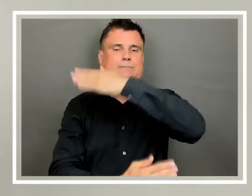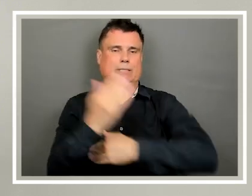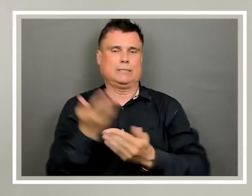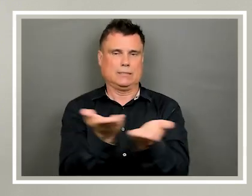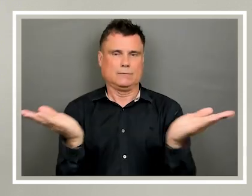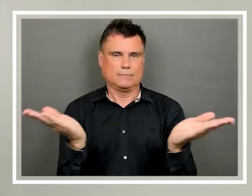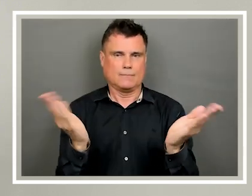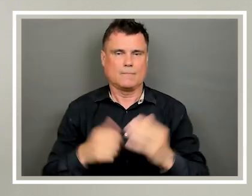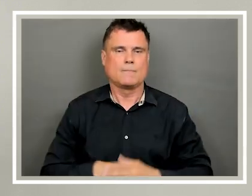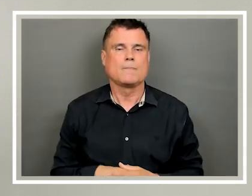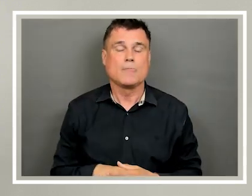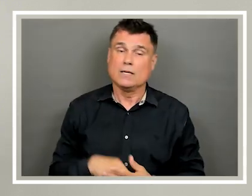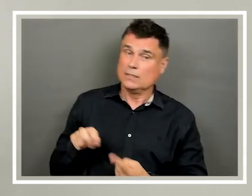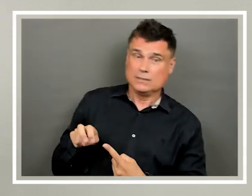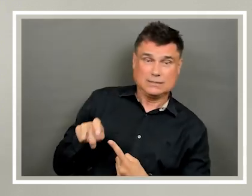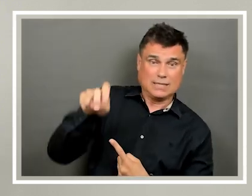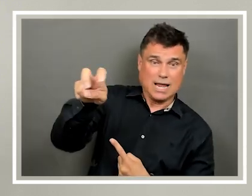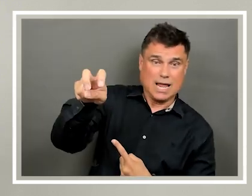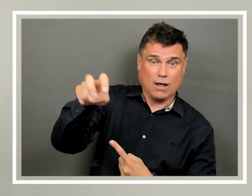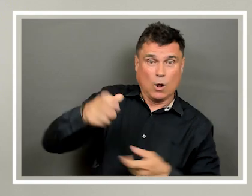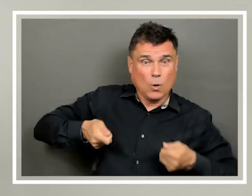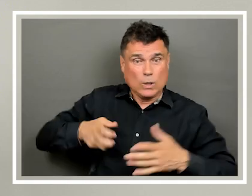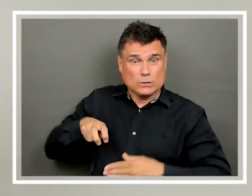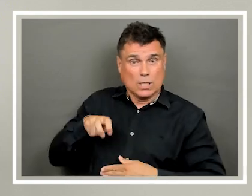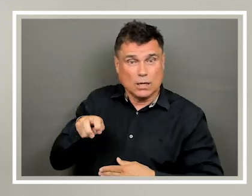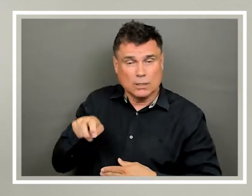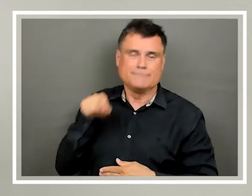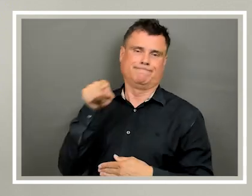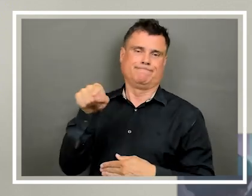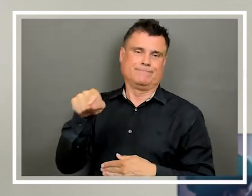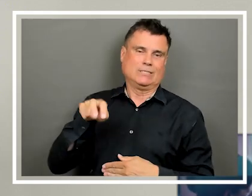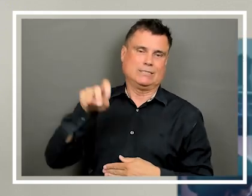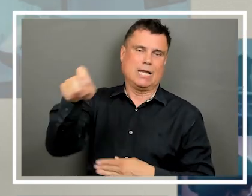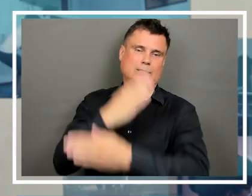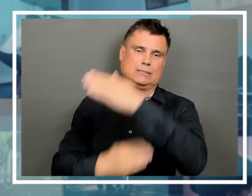like stairs, that would make it hard if you use a wheelchair.